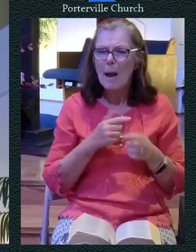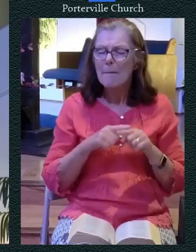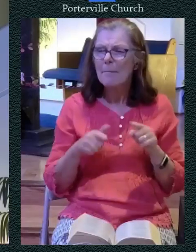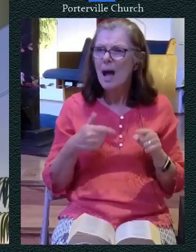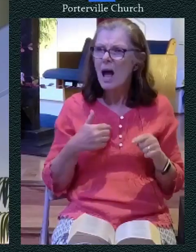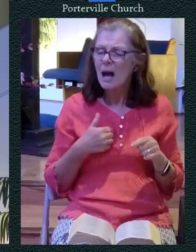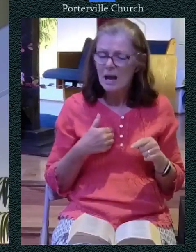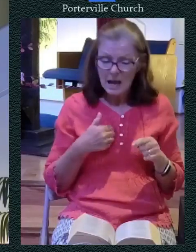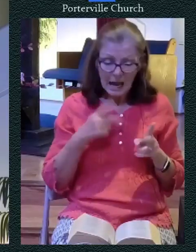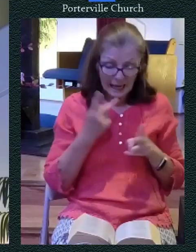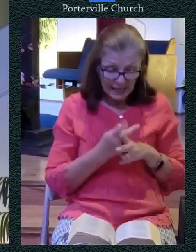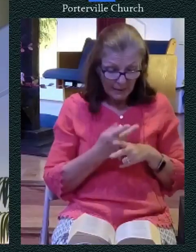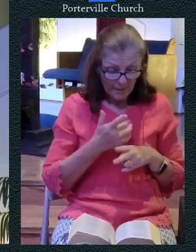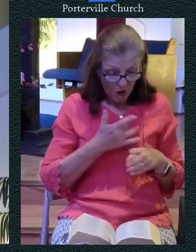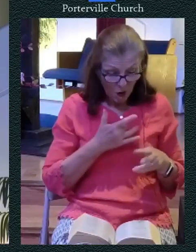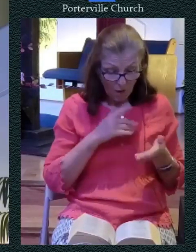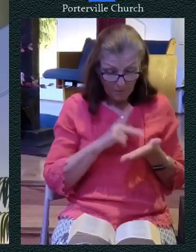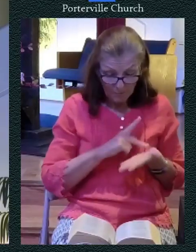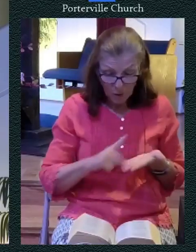pure.